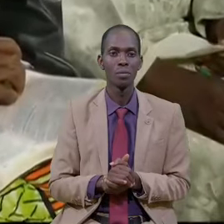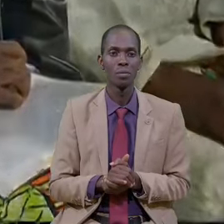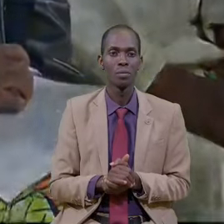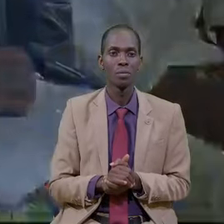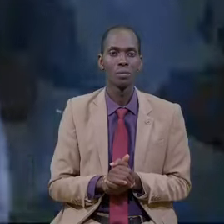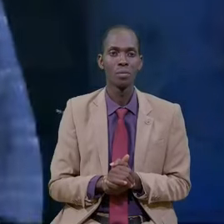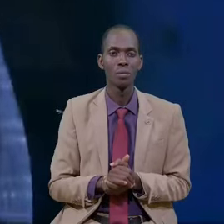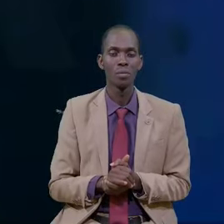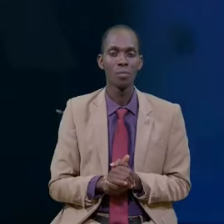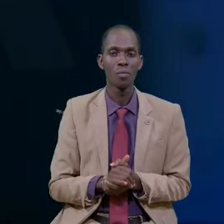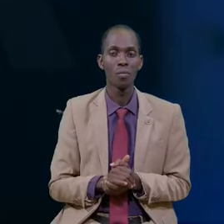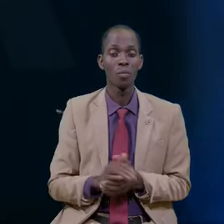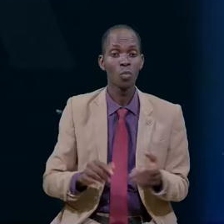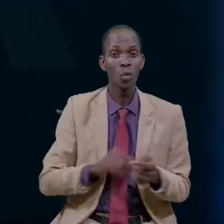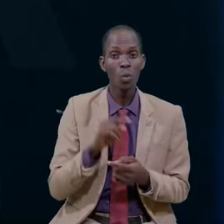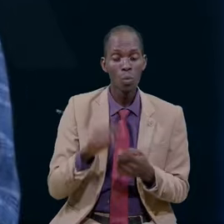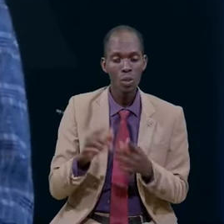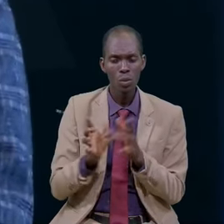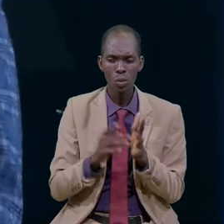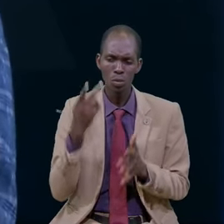face saw their friendliness